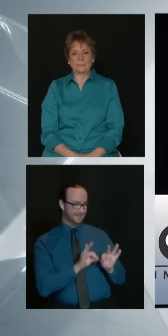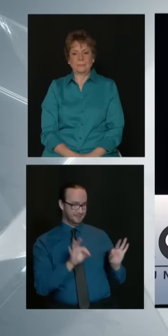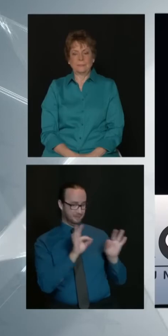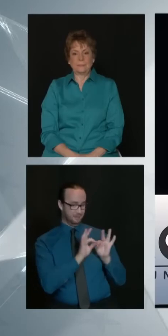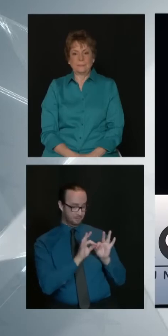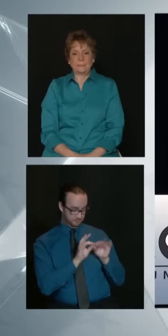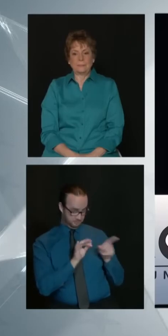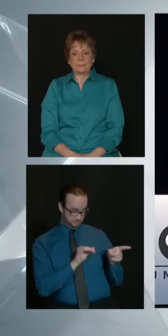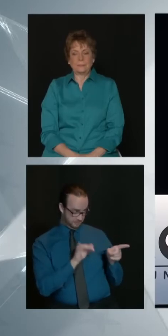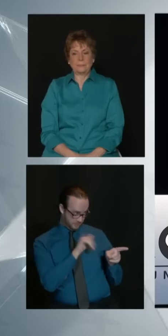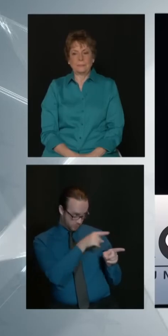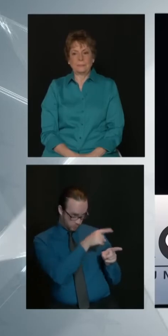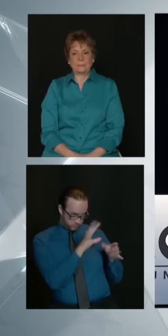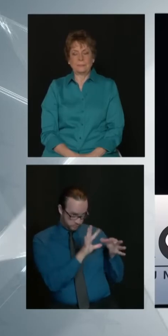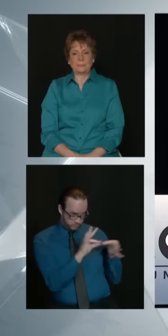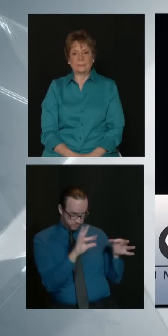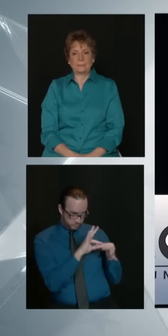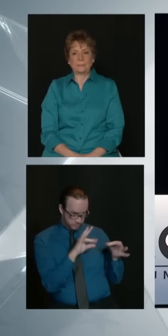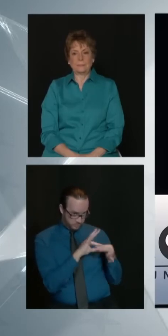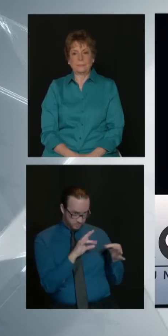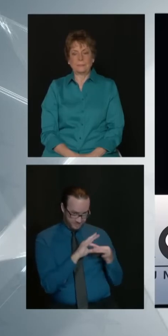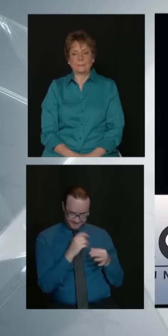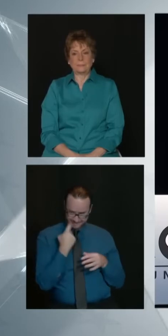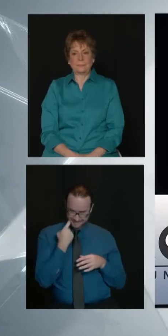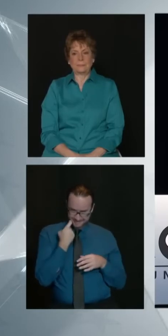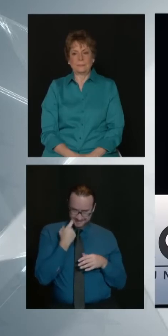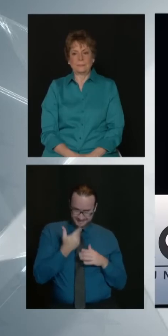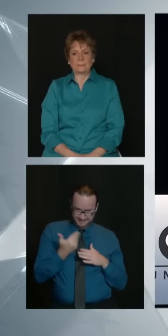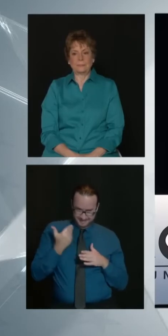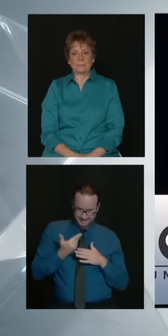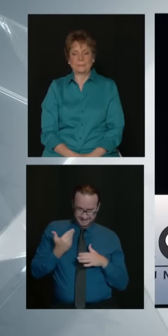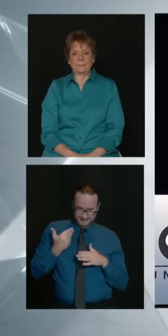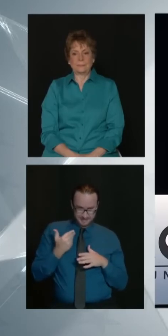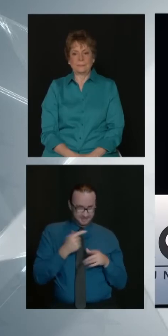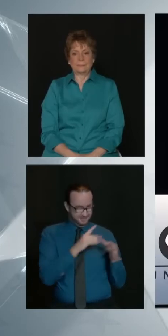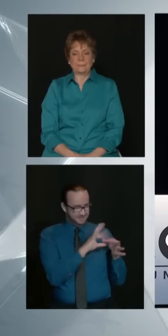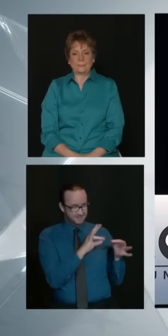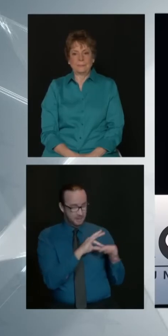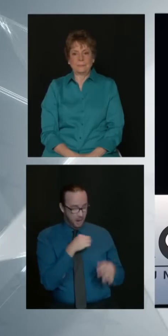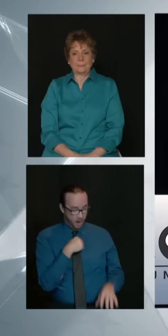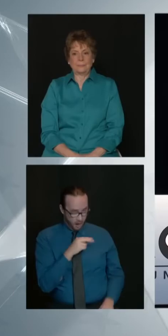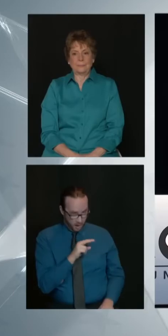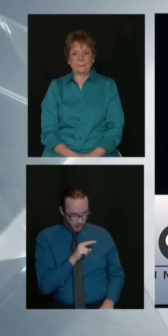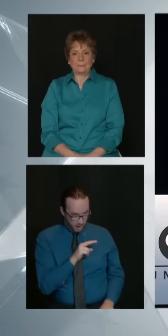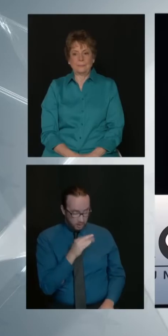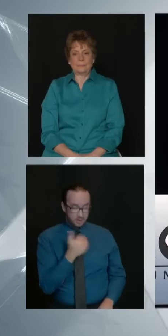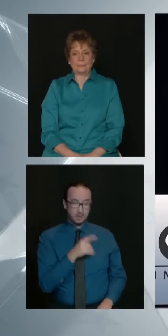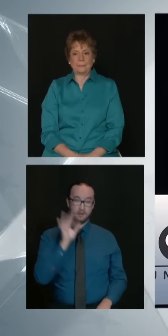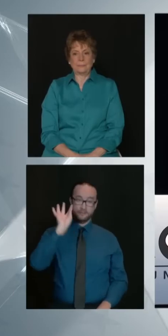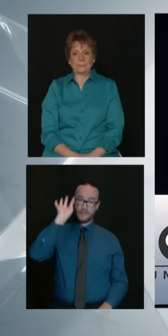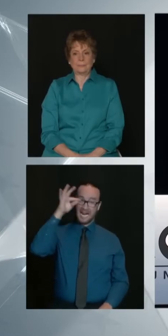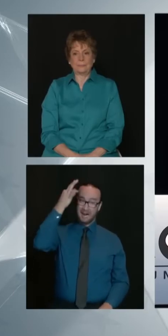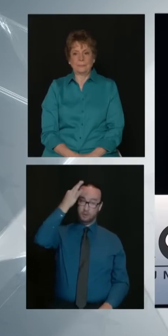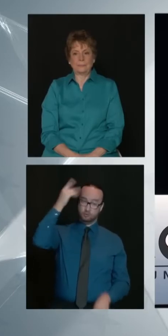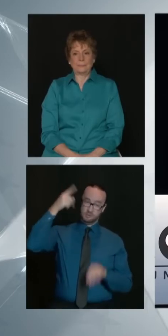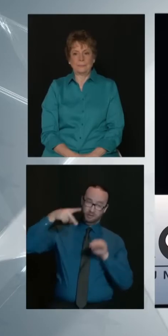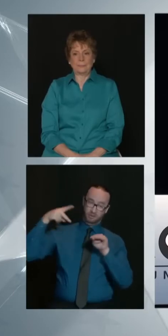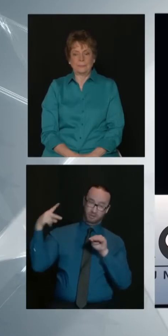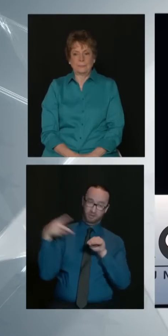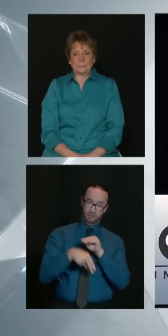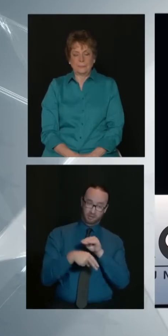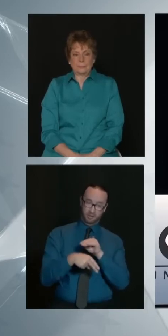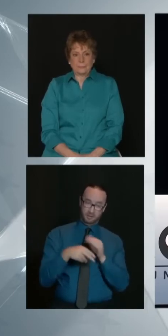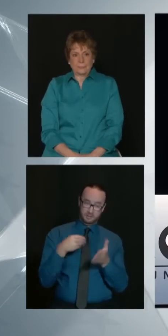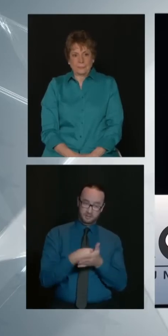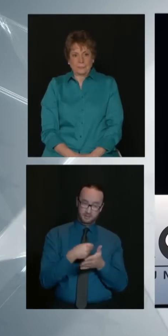and dismayed a few weeks ago when the federal government cut Arizona's water allocation. 592,000 acre feet, for all you water nerds out